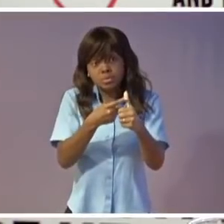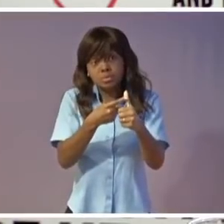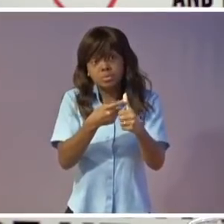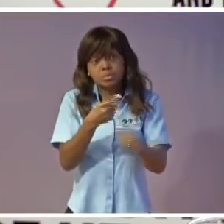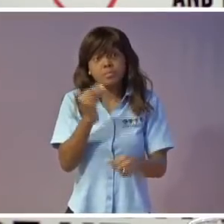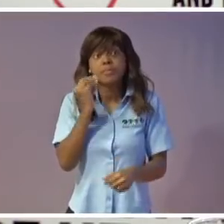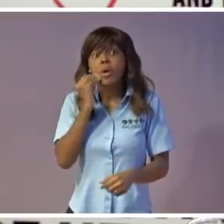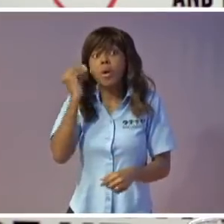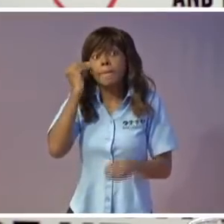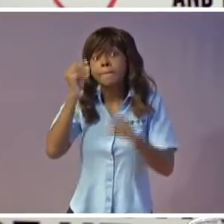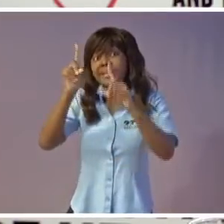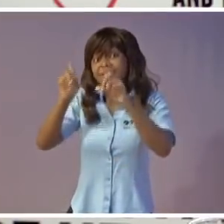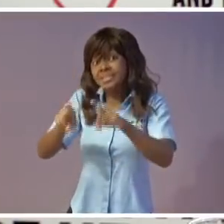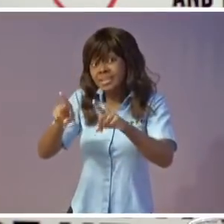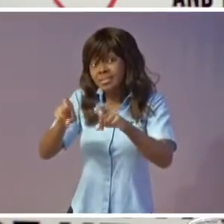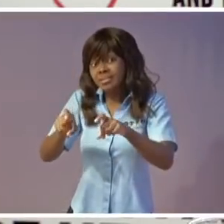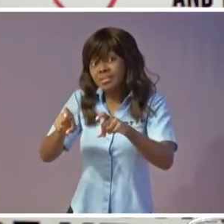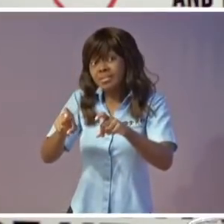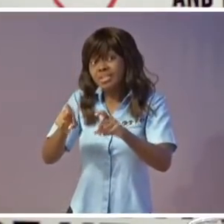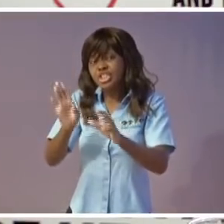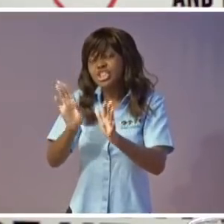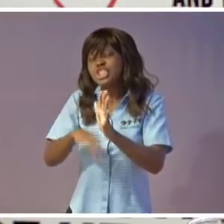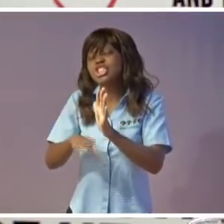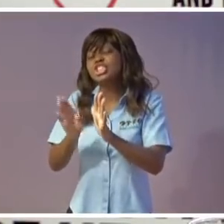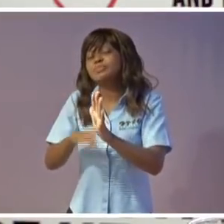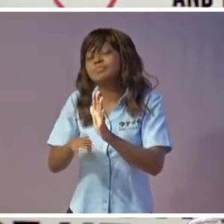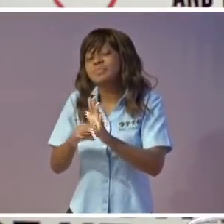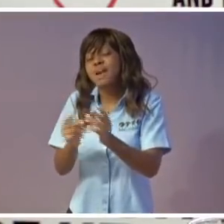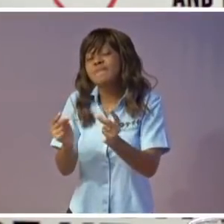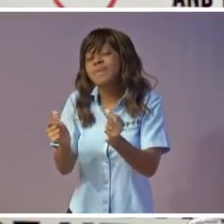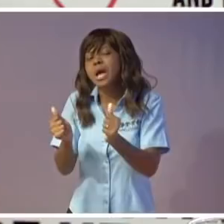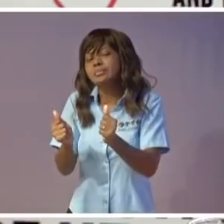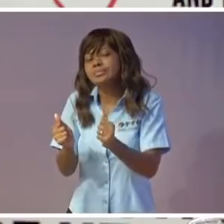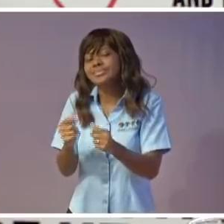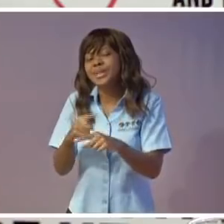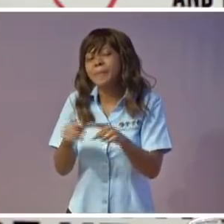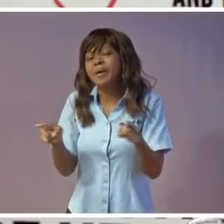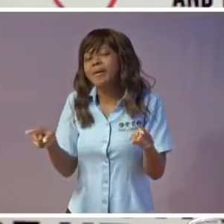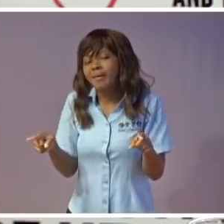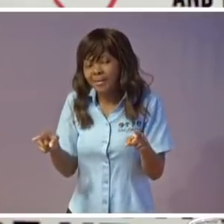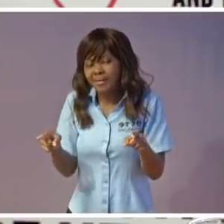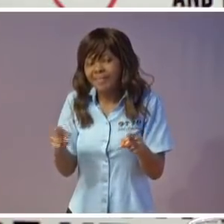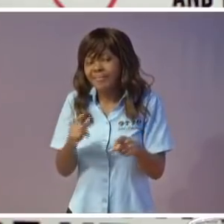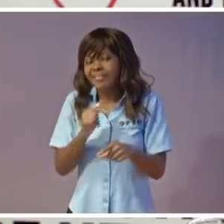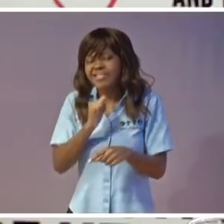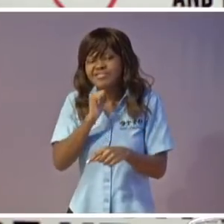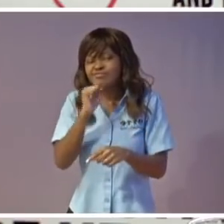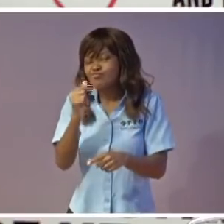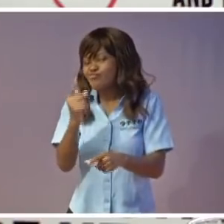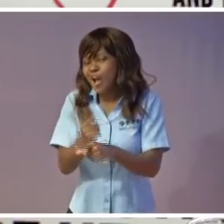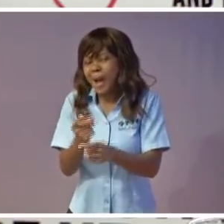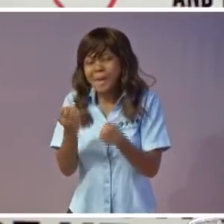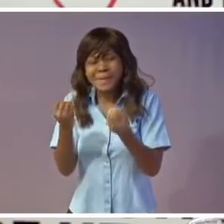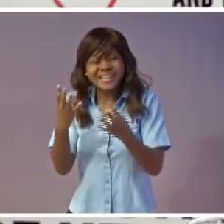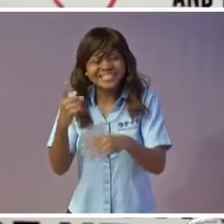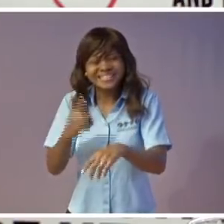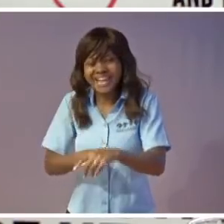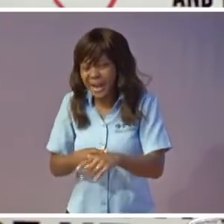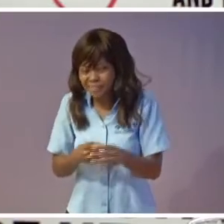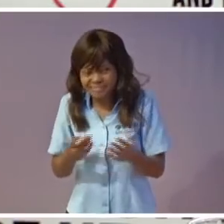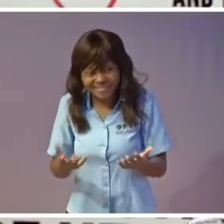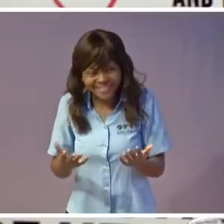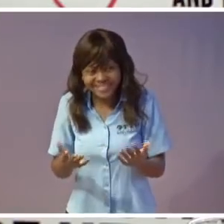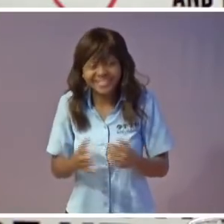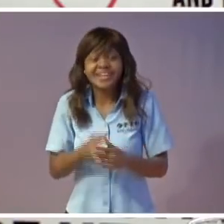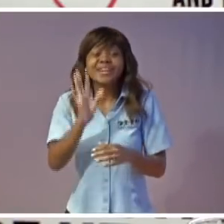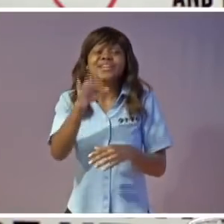are not as accurate as a PCR. Two, they have noticed in trials with these kits